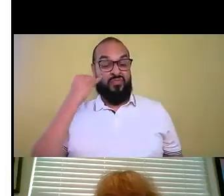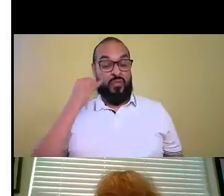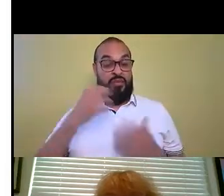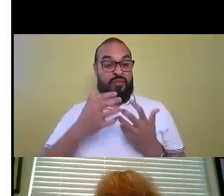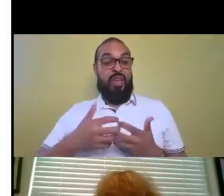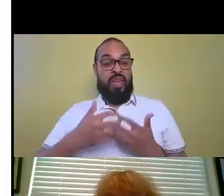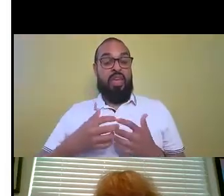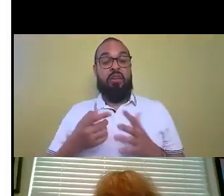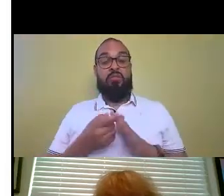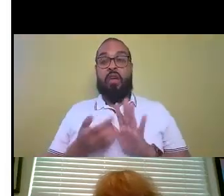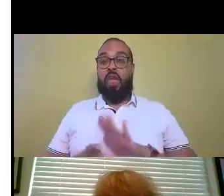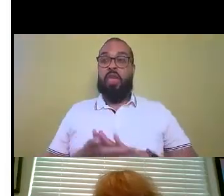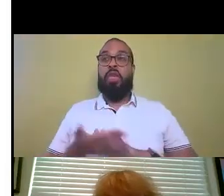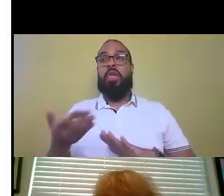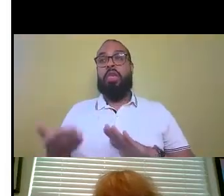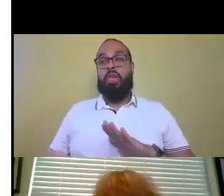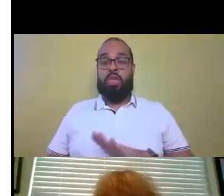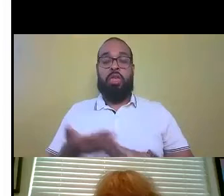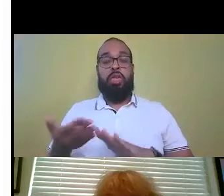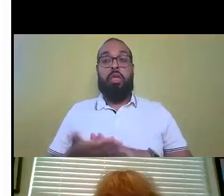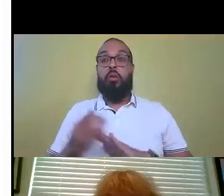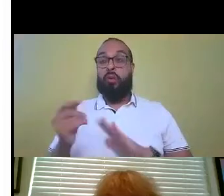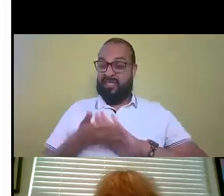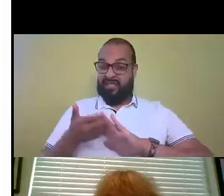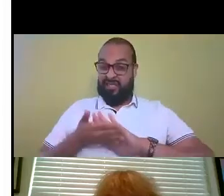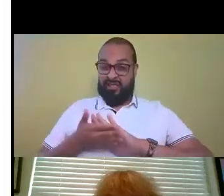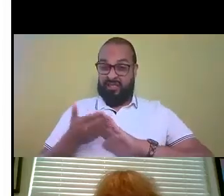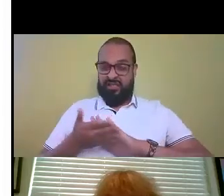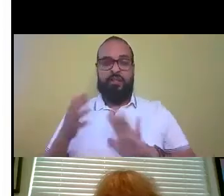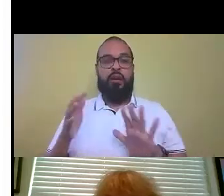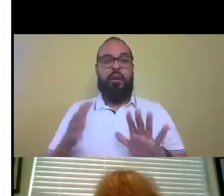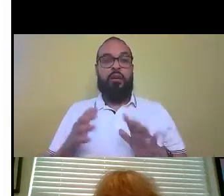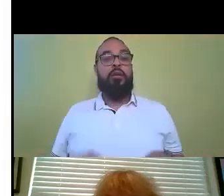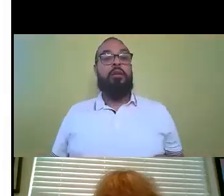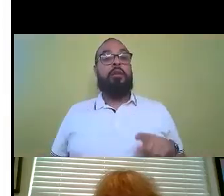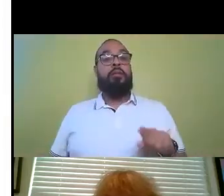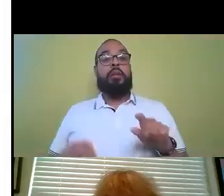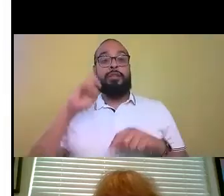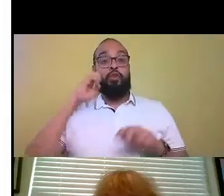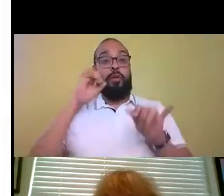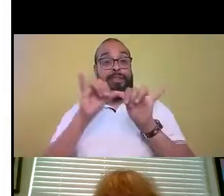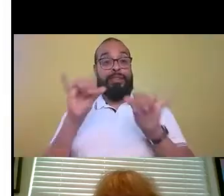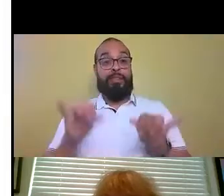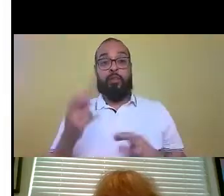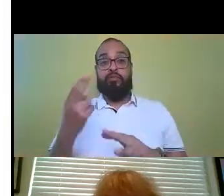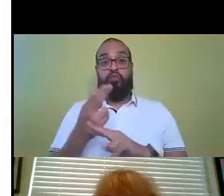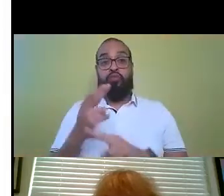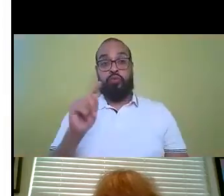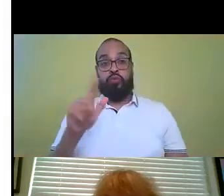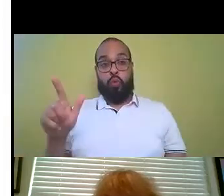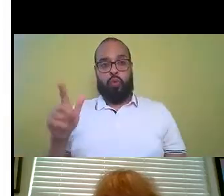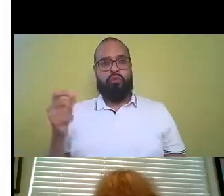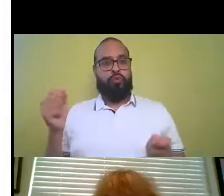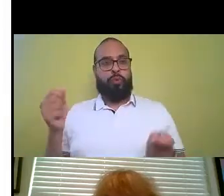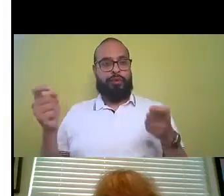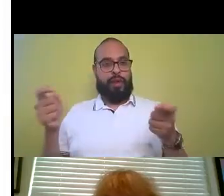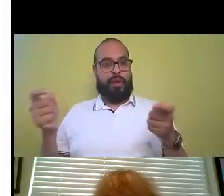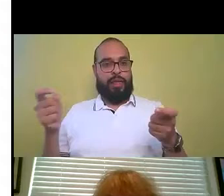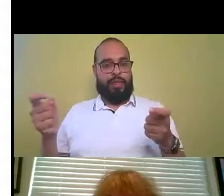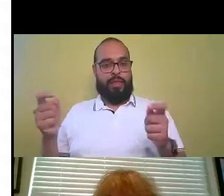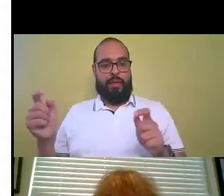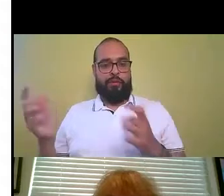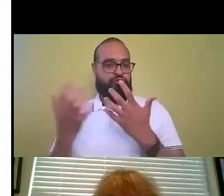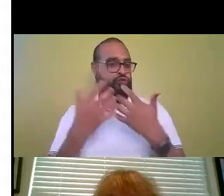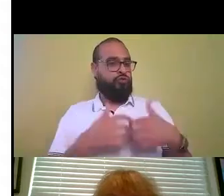or starts to get high, that the nervous system will use tools to try and regulate, to get back to that just